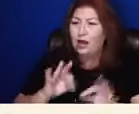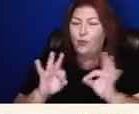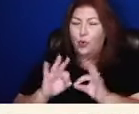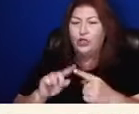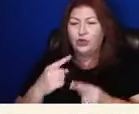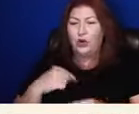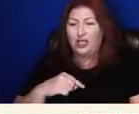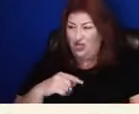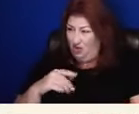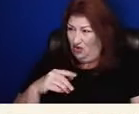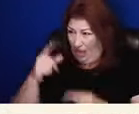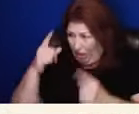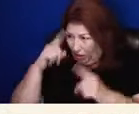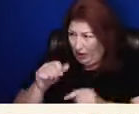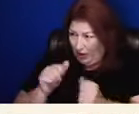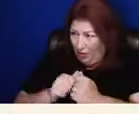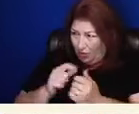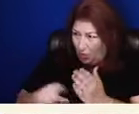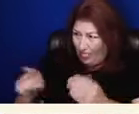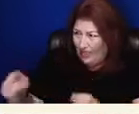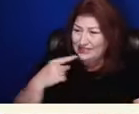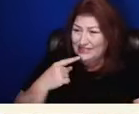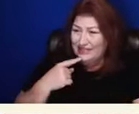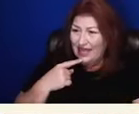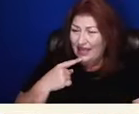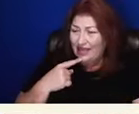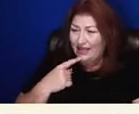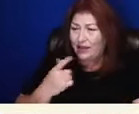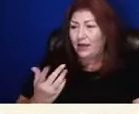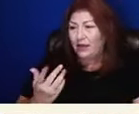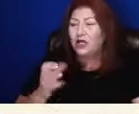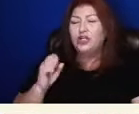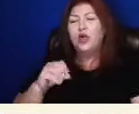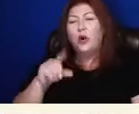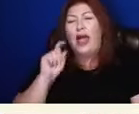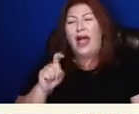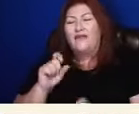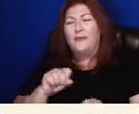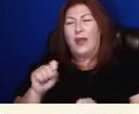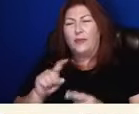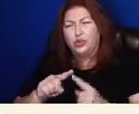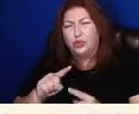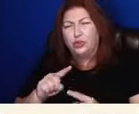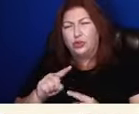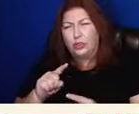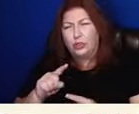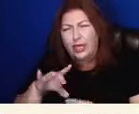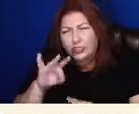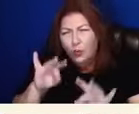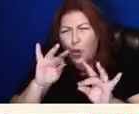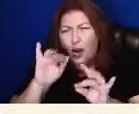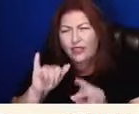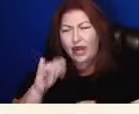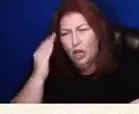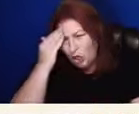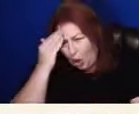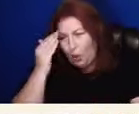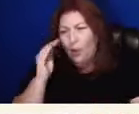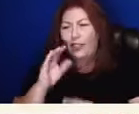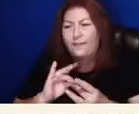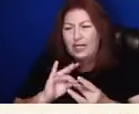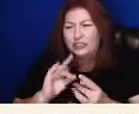even agree with what society is saying is important, right? So we've got to be able to explore that and know the messages that are sent to